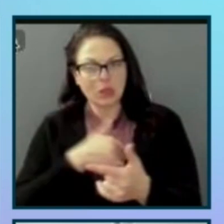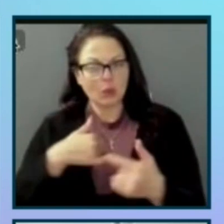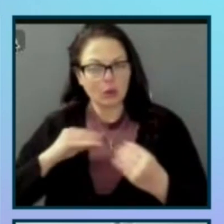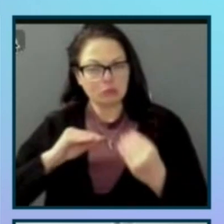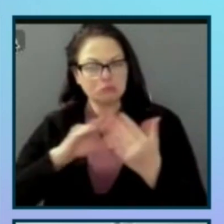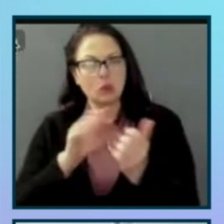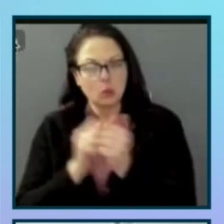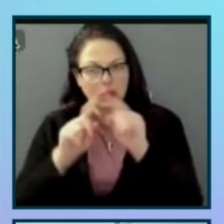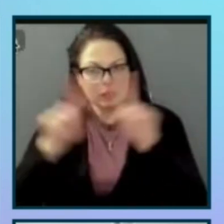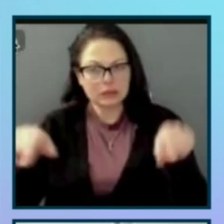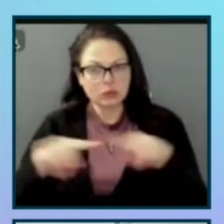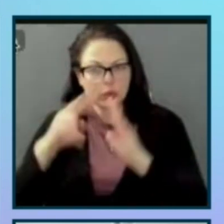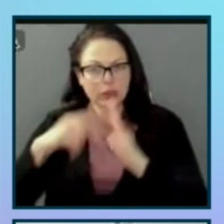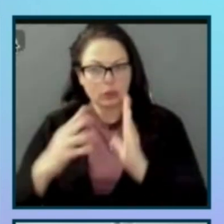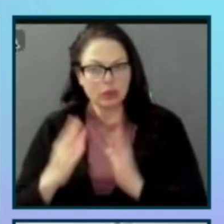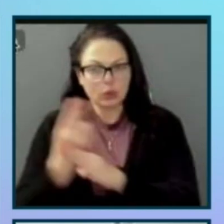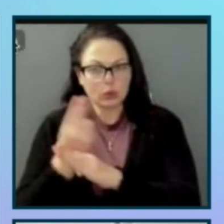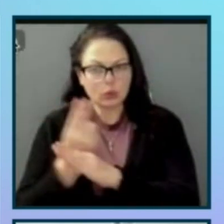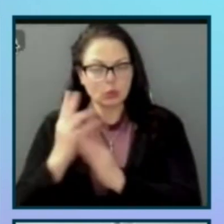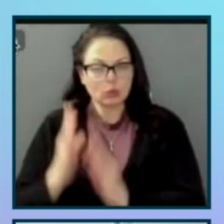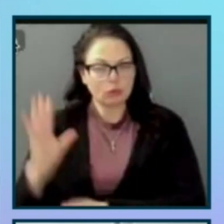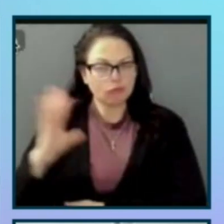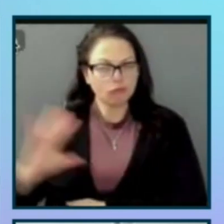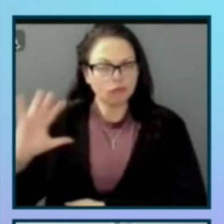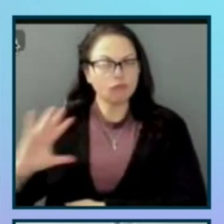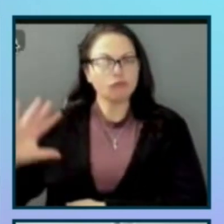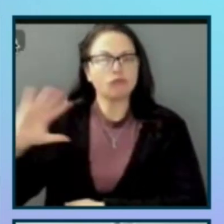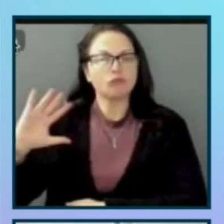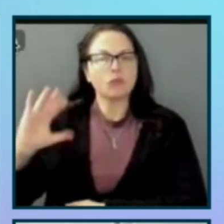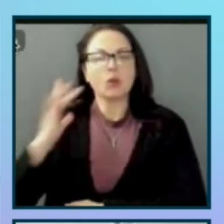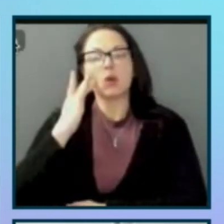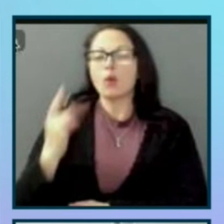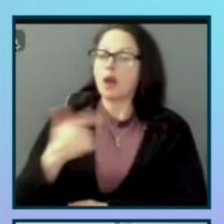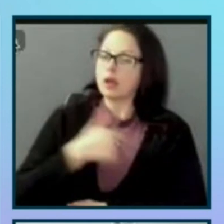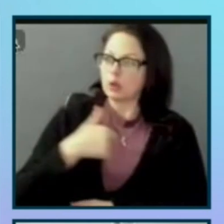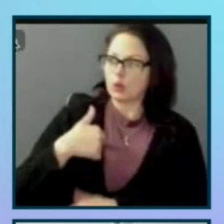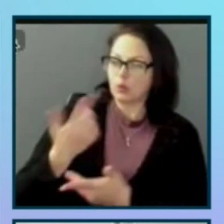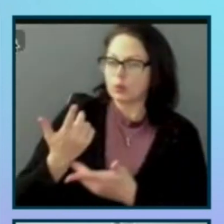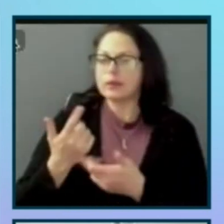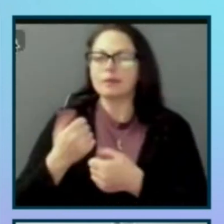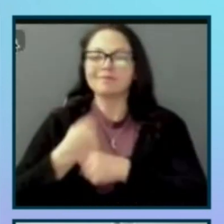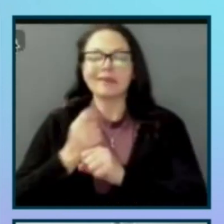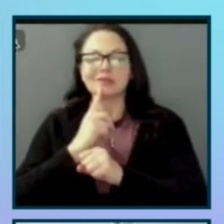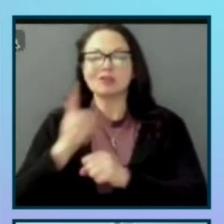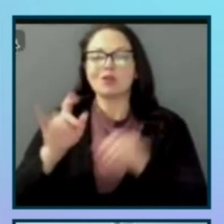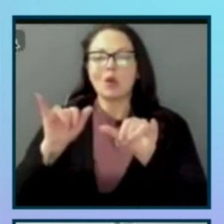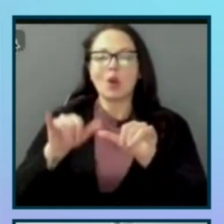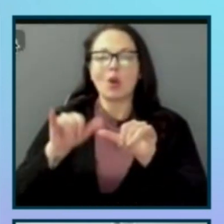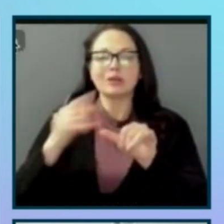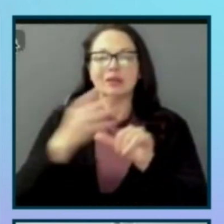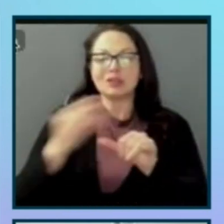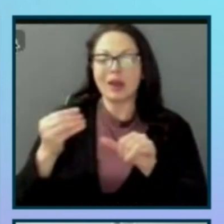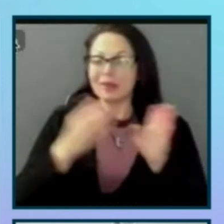reader users early on. Because this way we could test the information architecture, the basic content organization, and